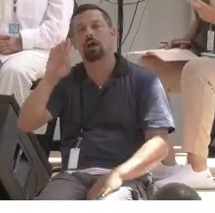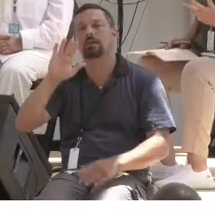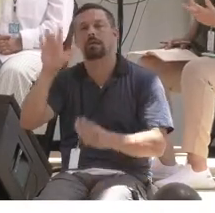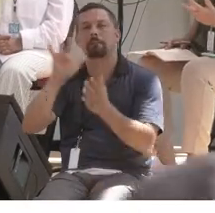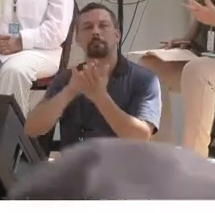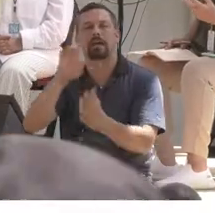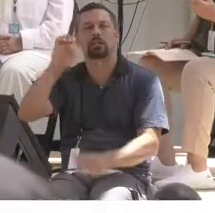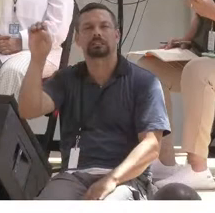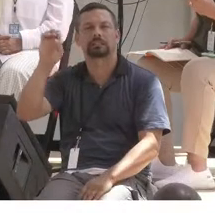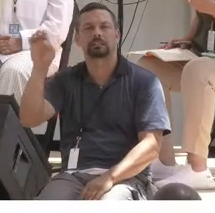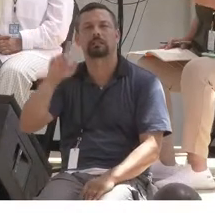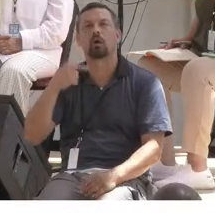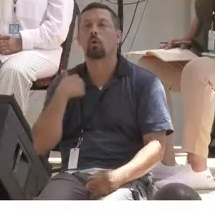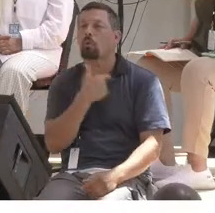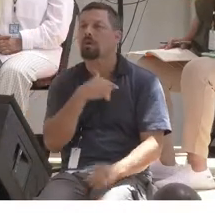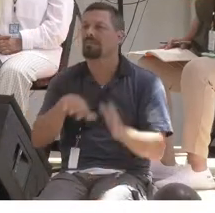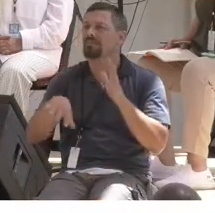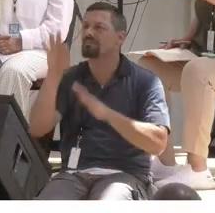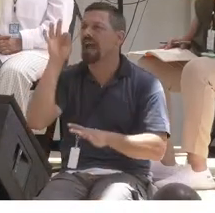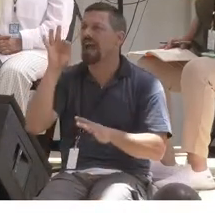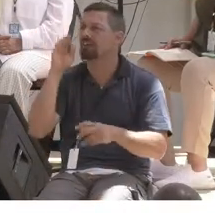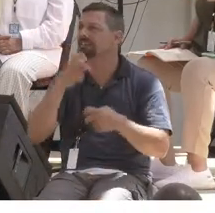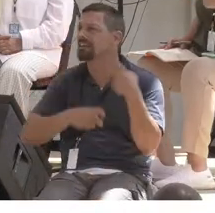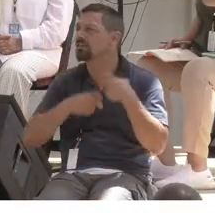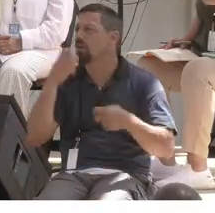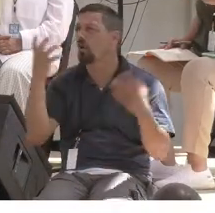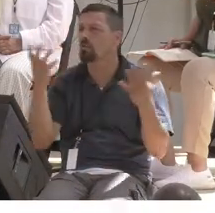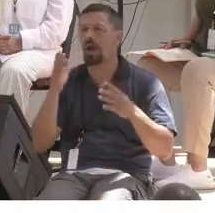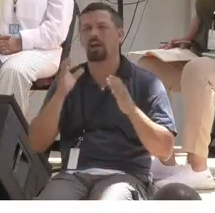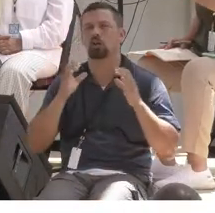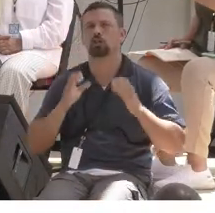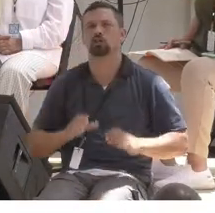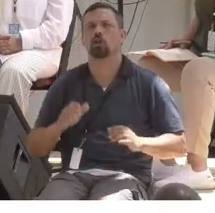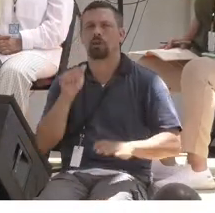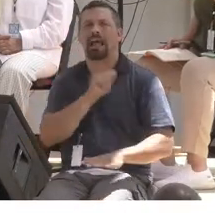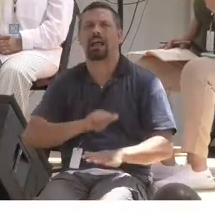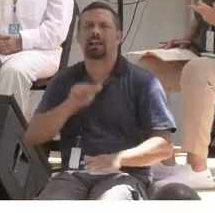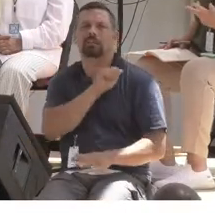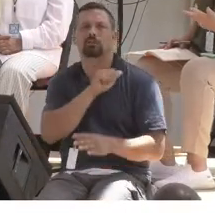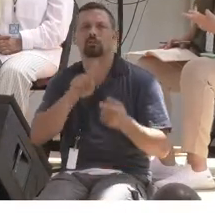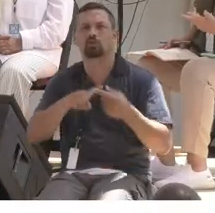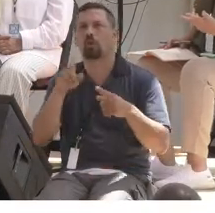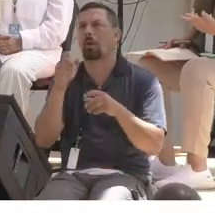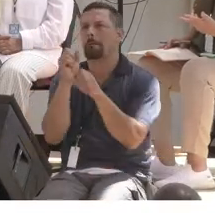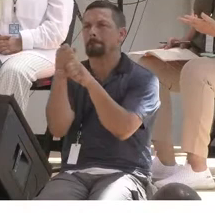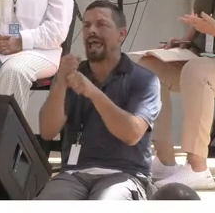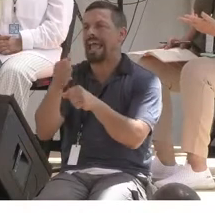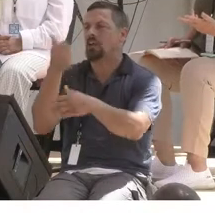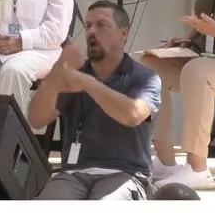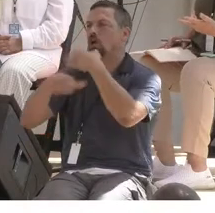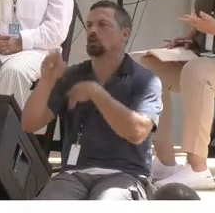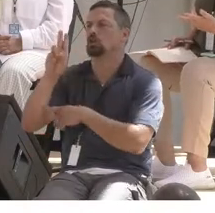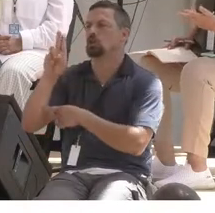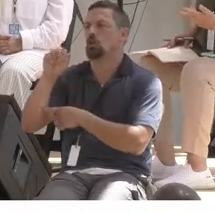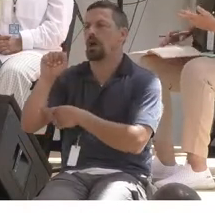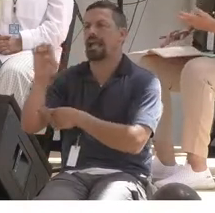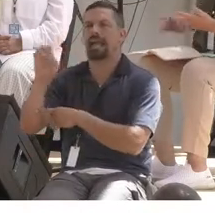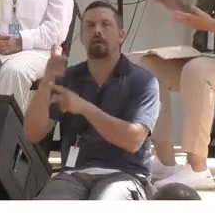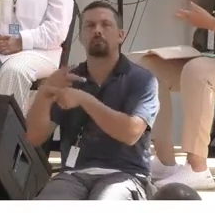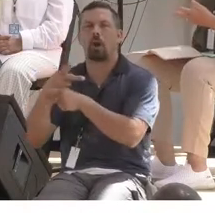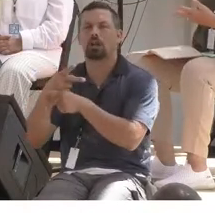find difficult is consumer attitude to made in UAE products.